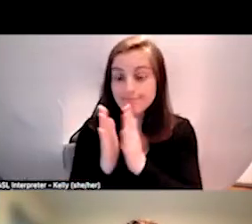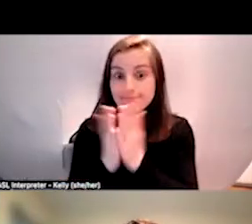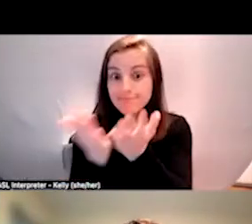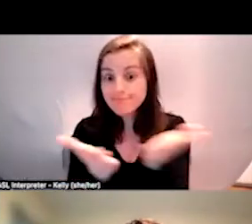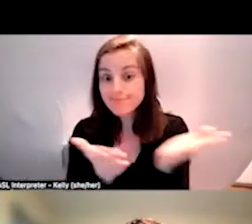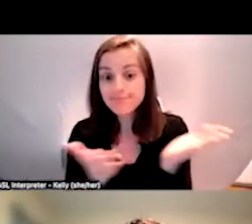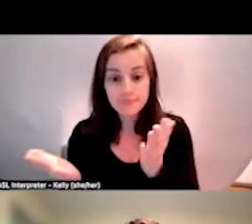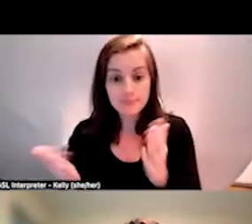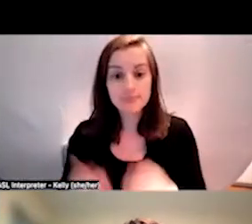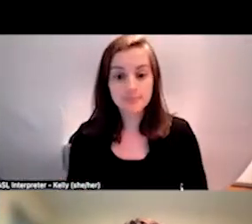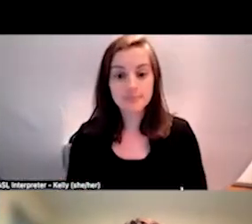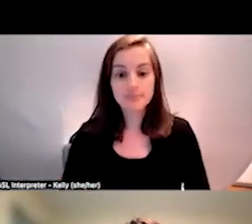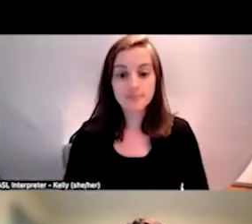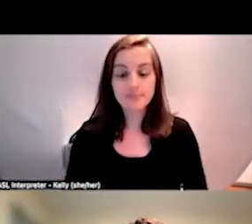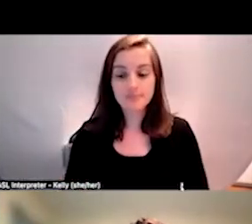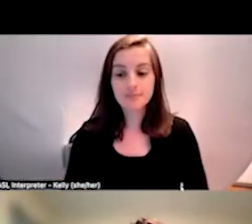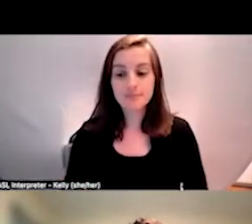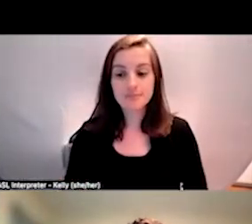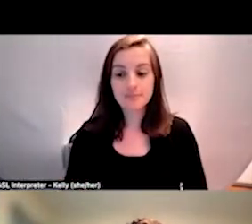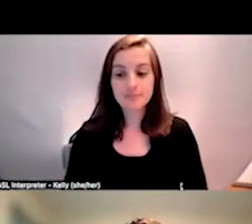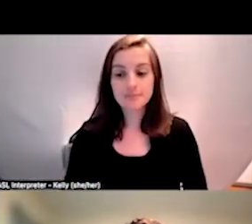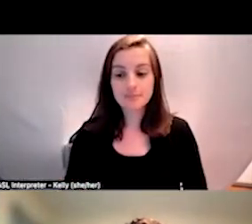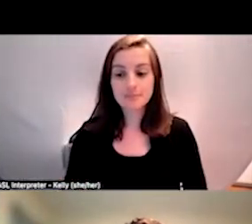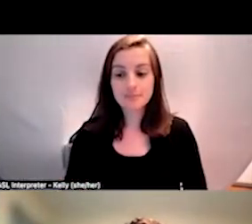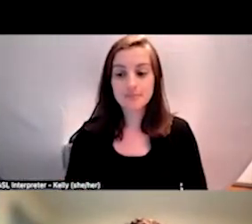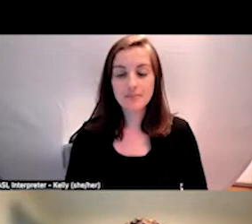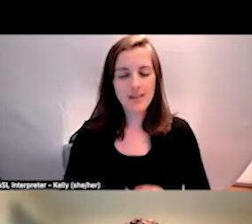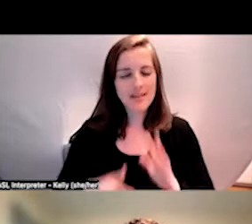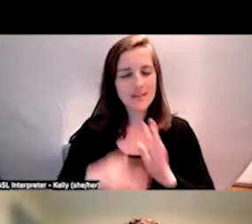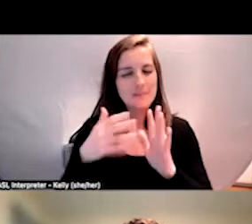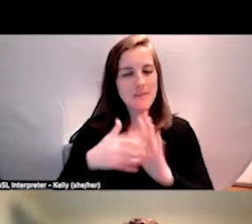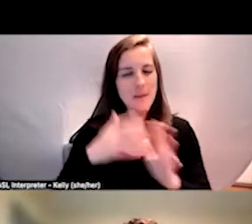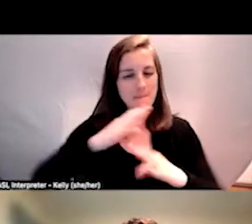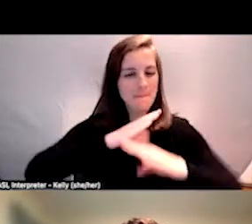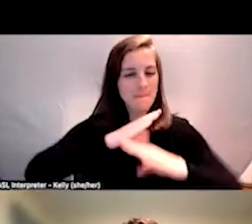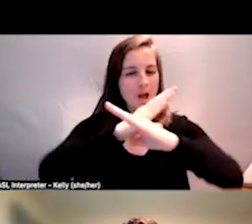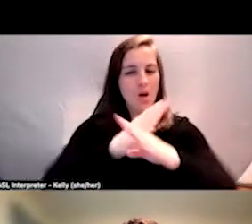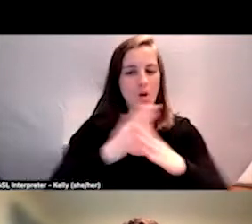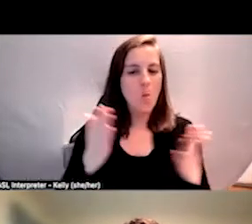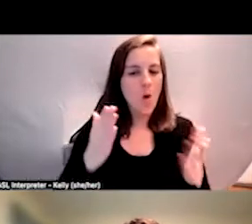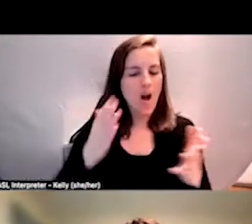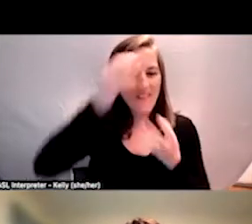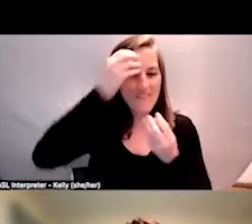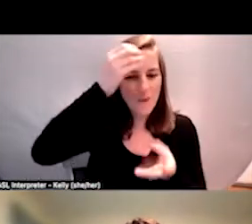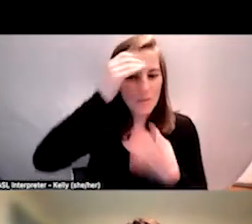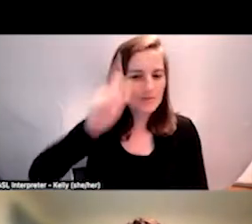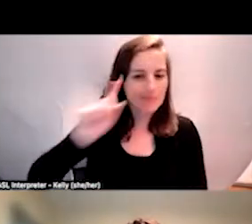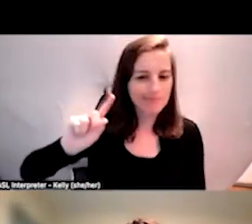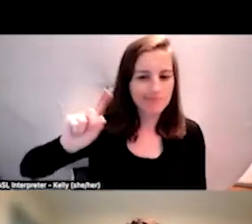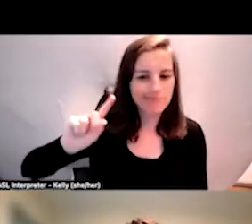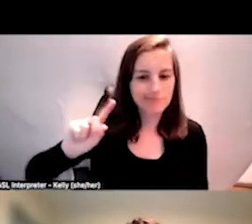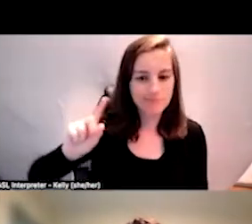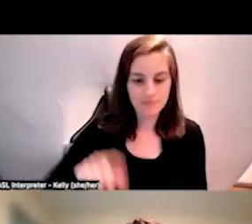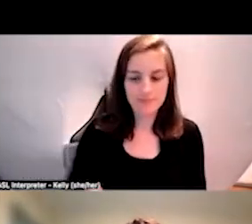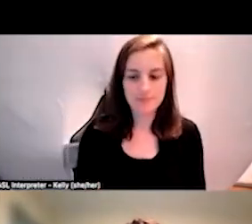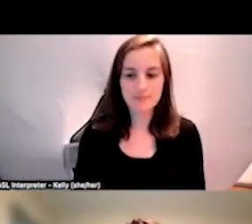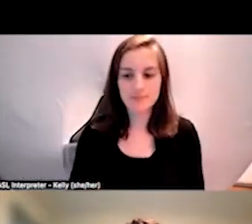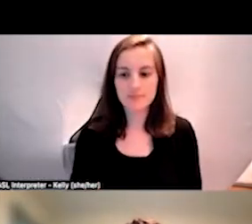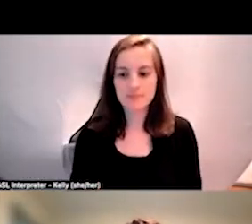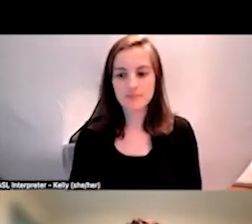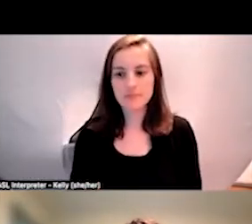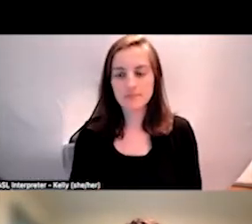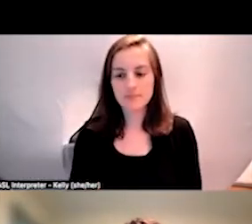so just getting through that information barrier has been huge, particularly because there are a lot of kind of